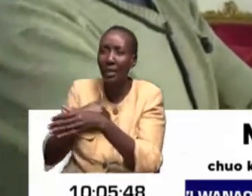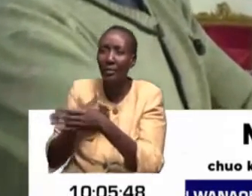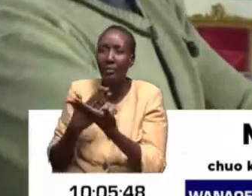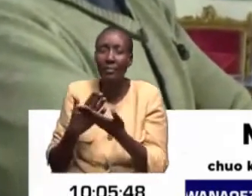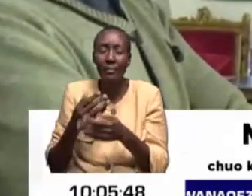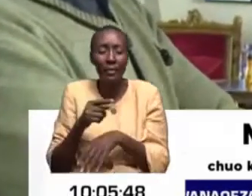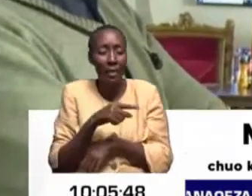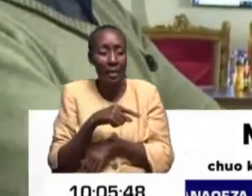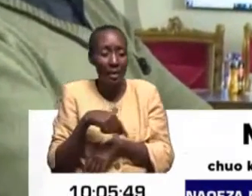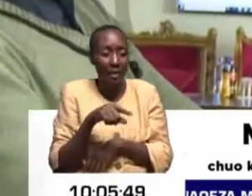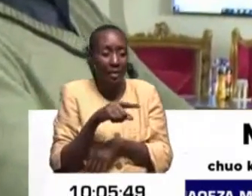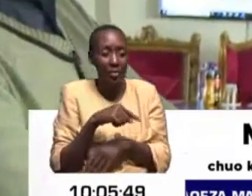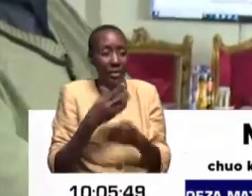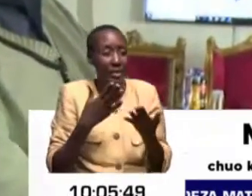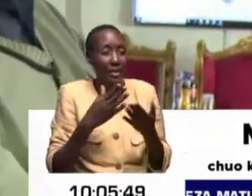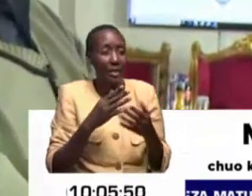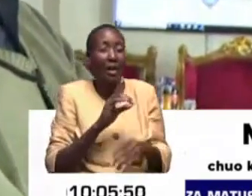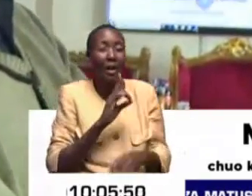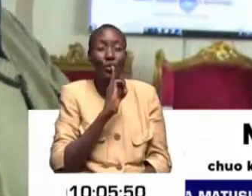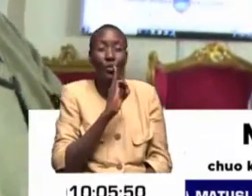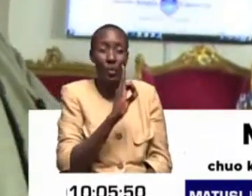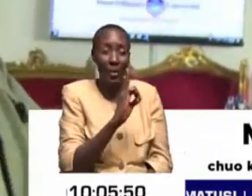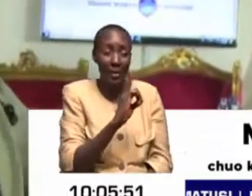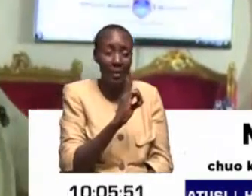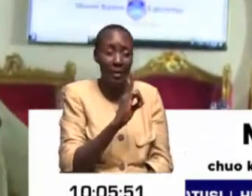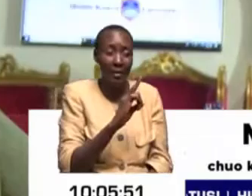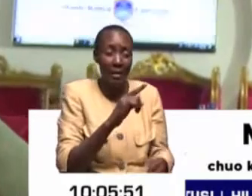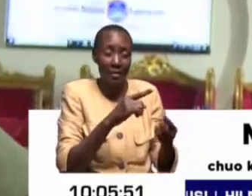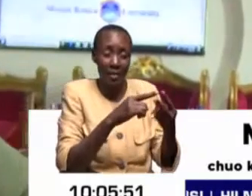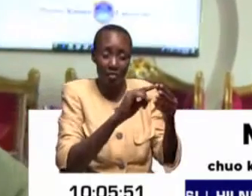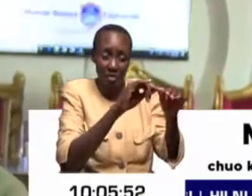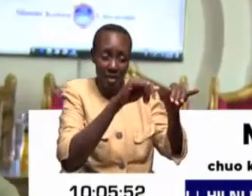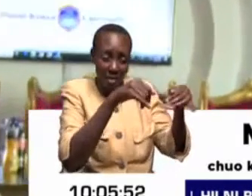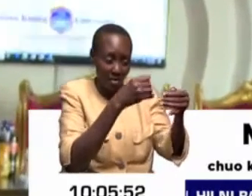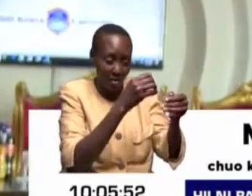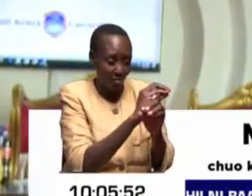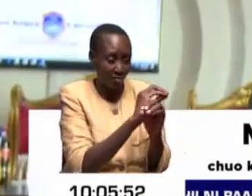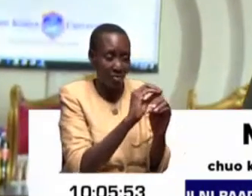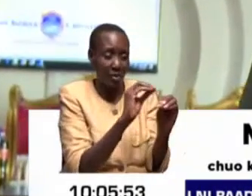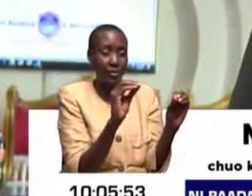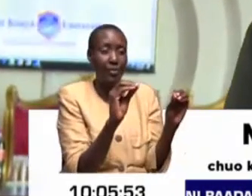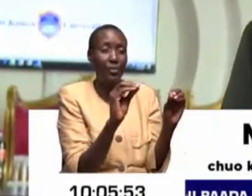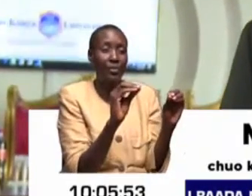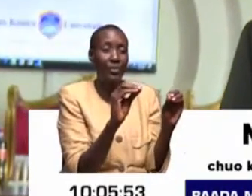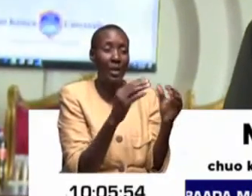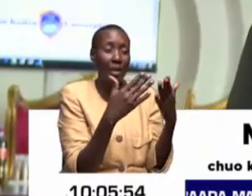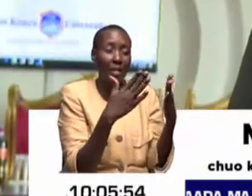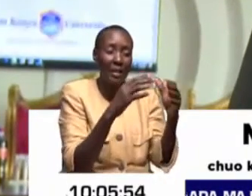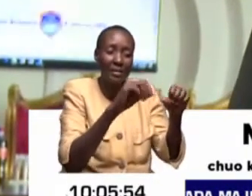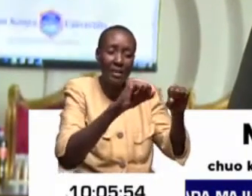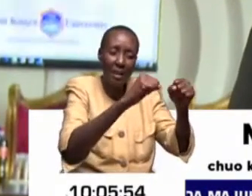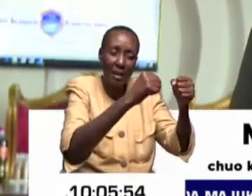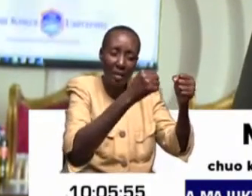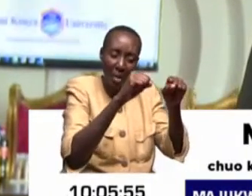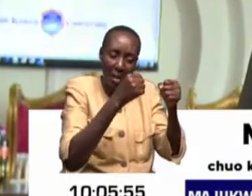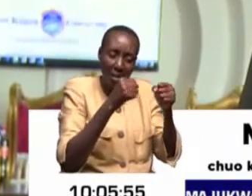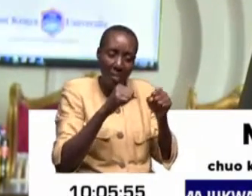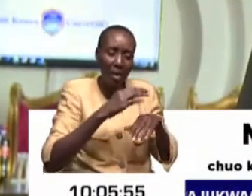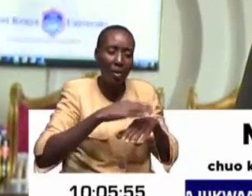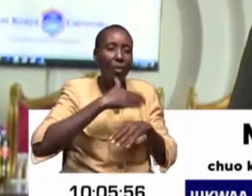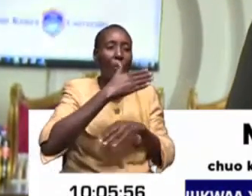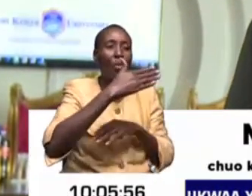very certain that we are not starting something new. It's that something that has been happening.